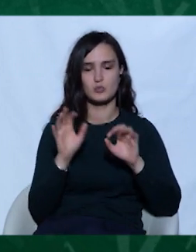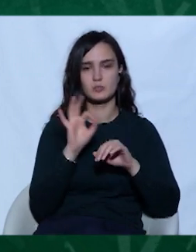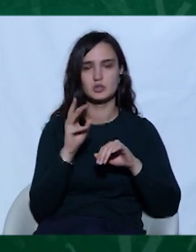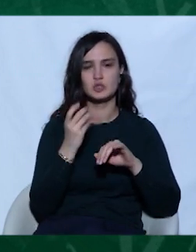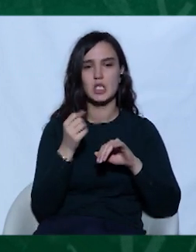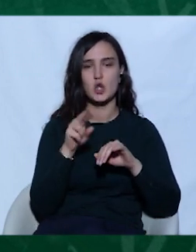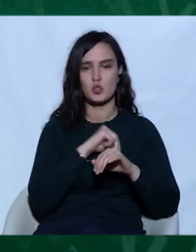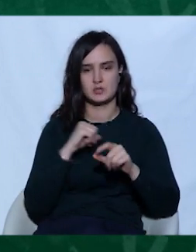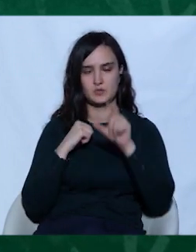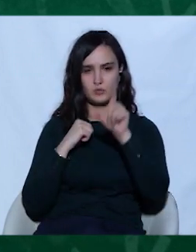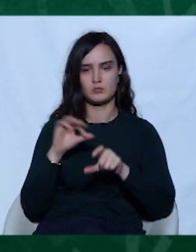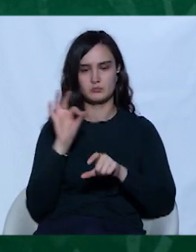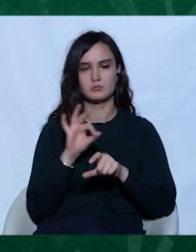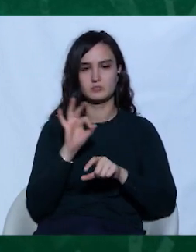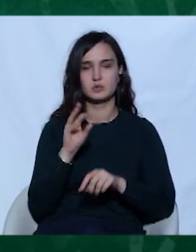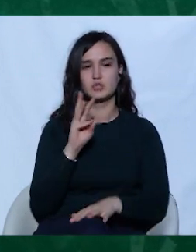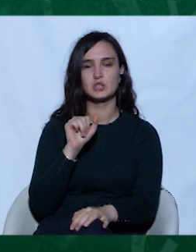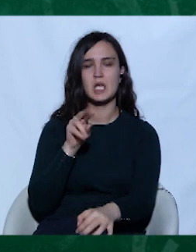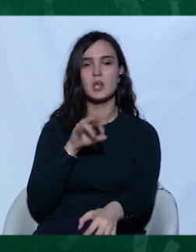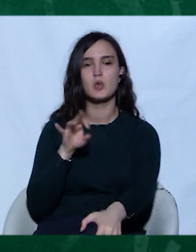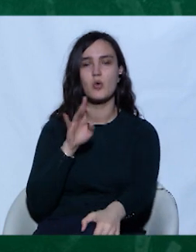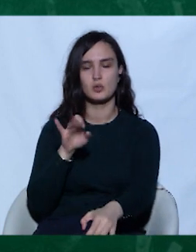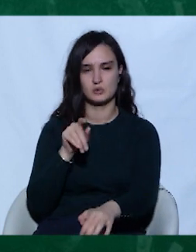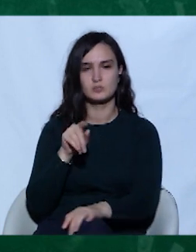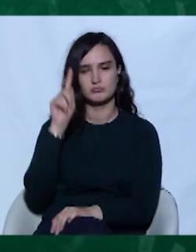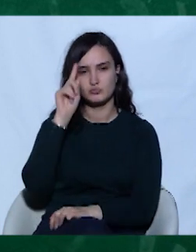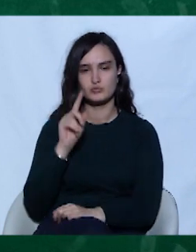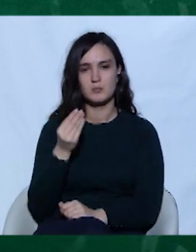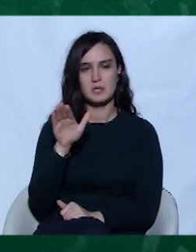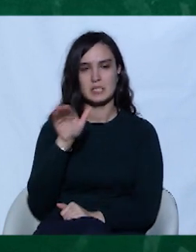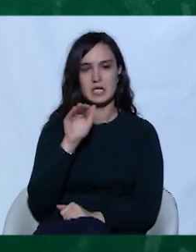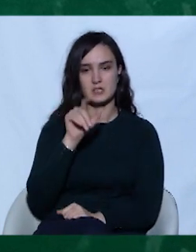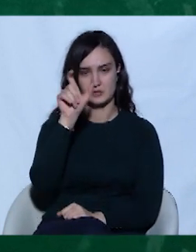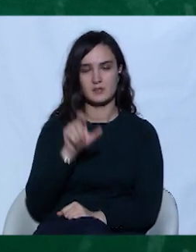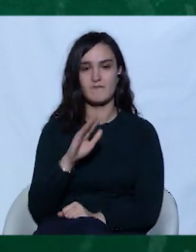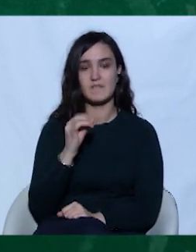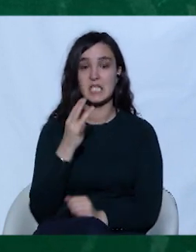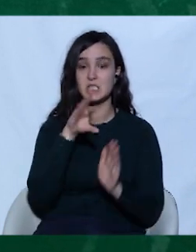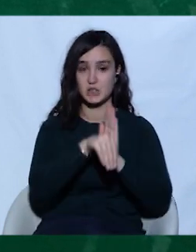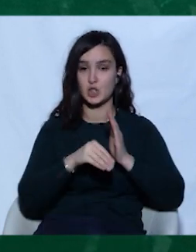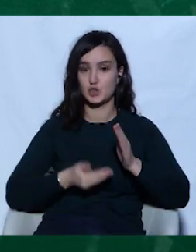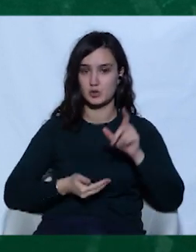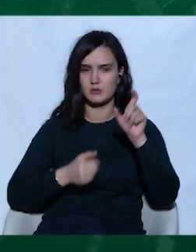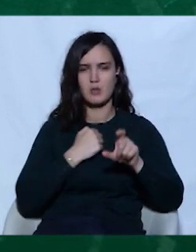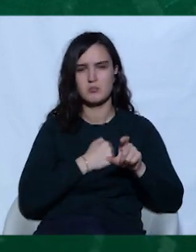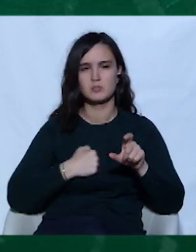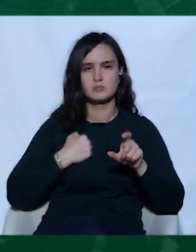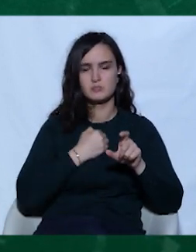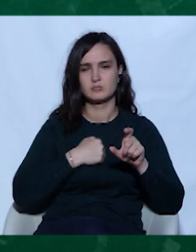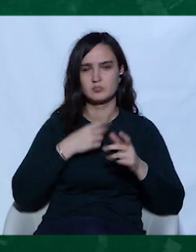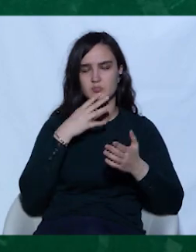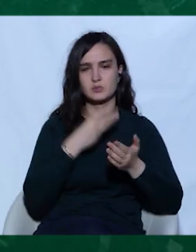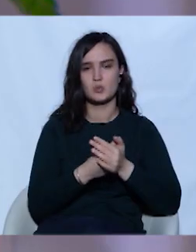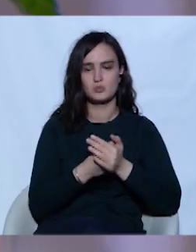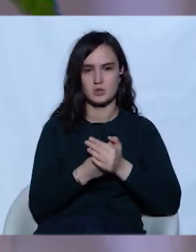whose wife died a long time ago and he never remarries. He's very kind and generous, But